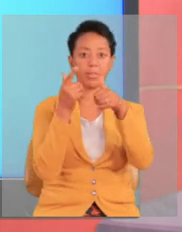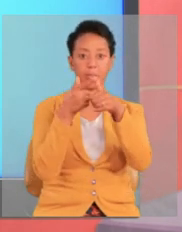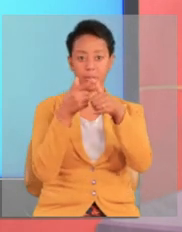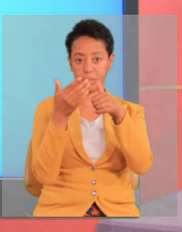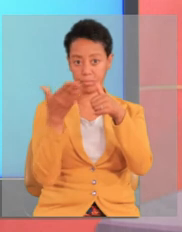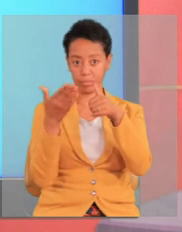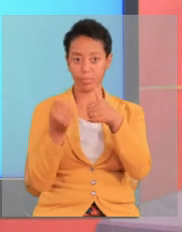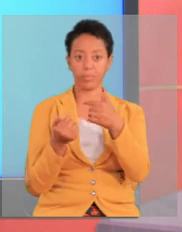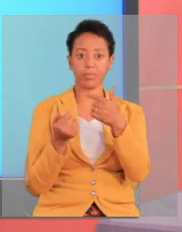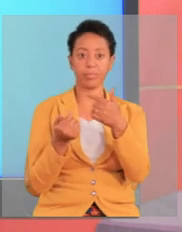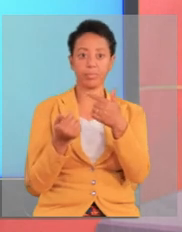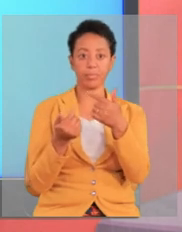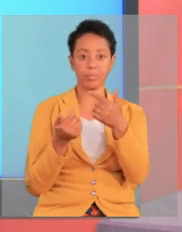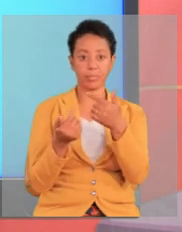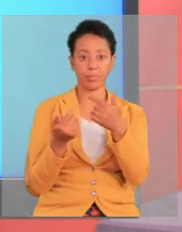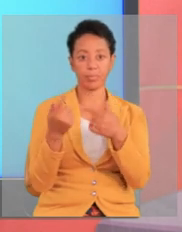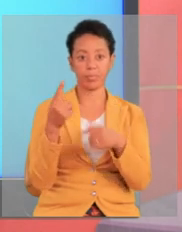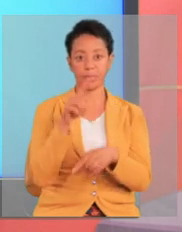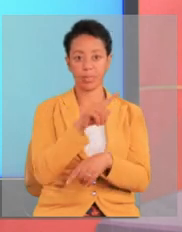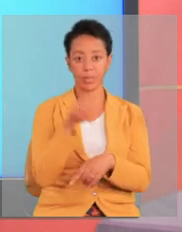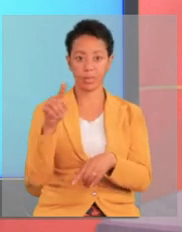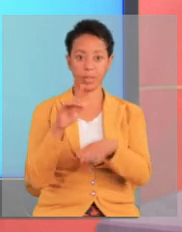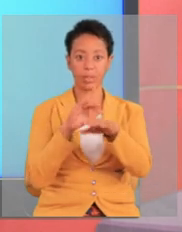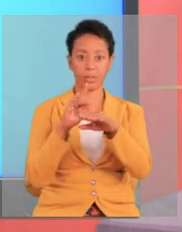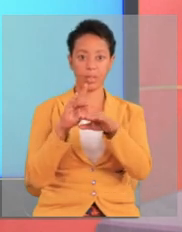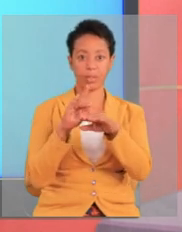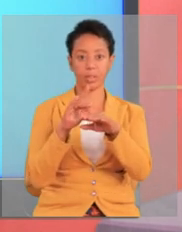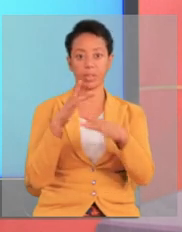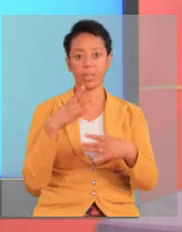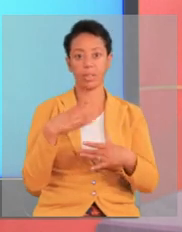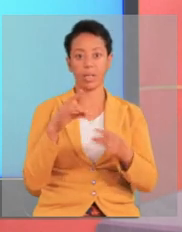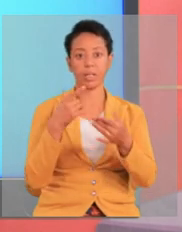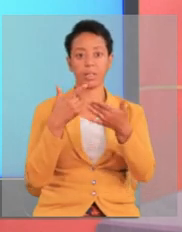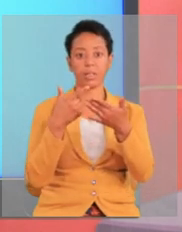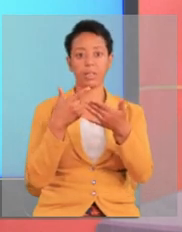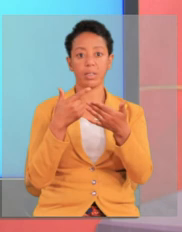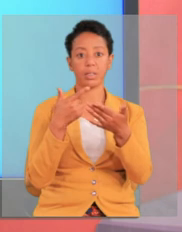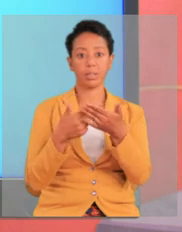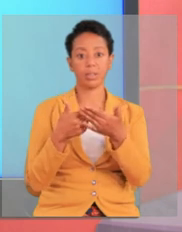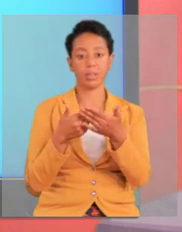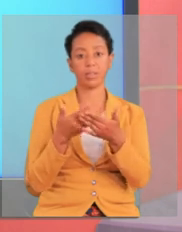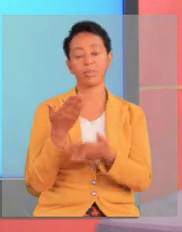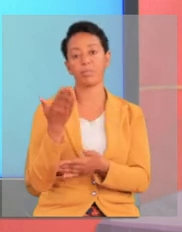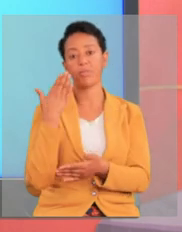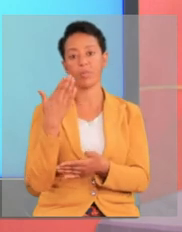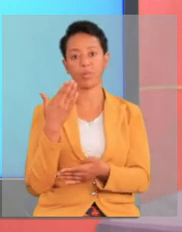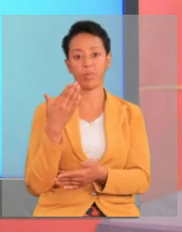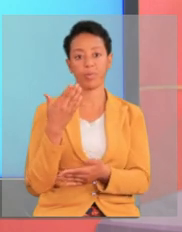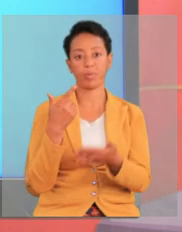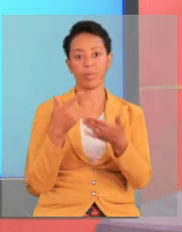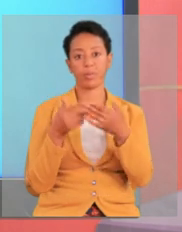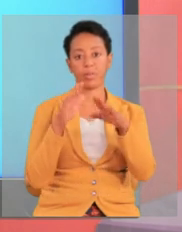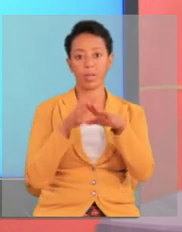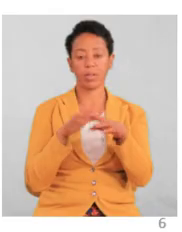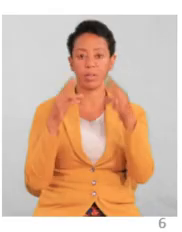case. They blank like this before. So, in such a case, they have, look